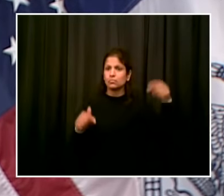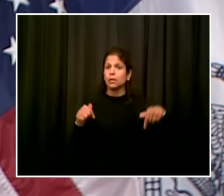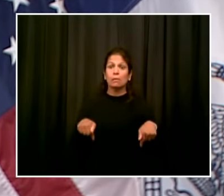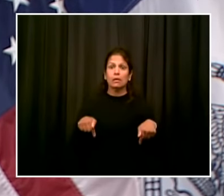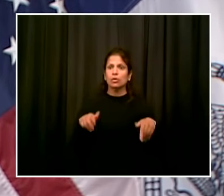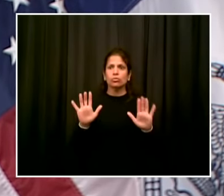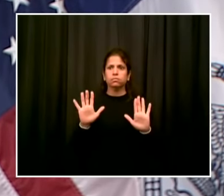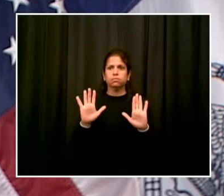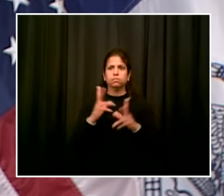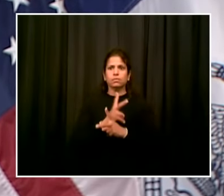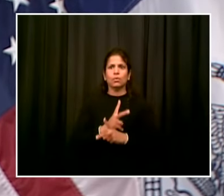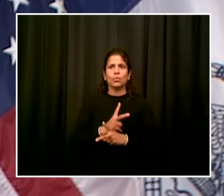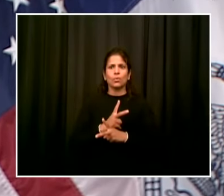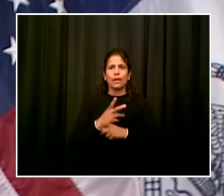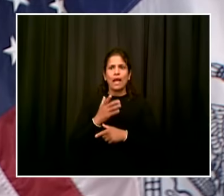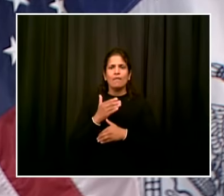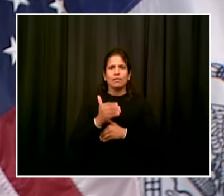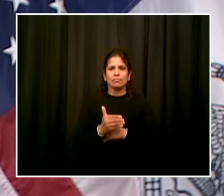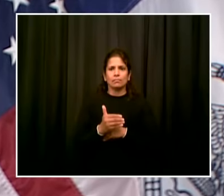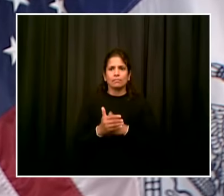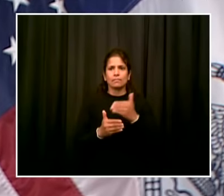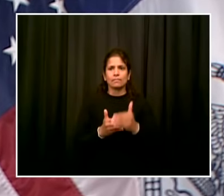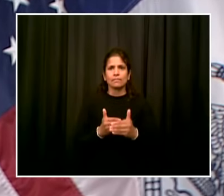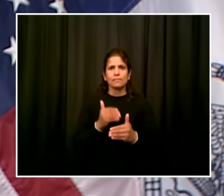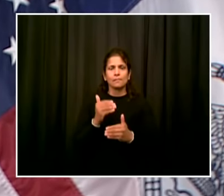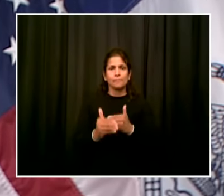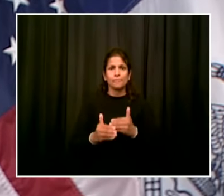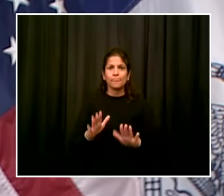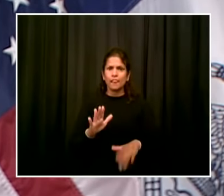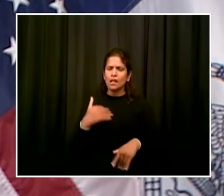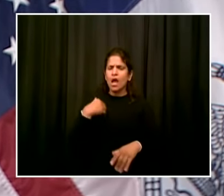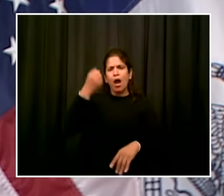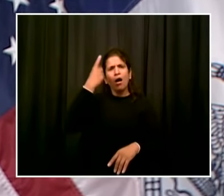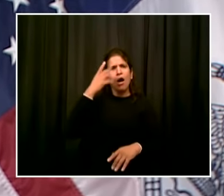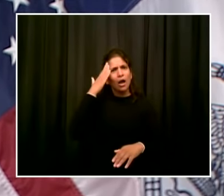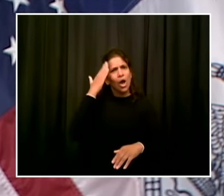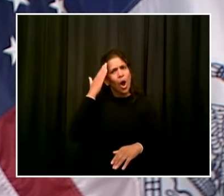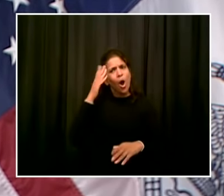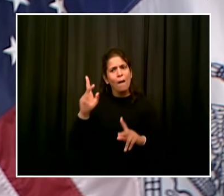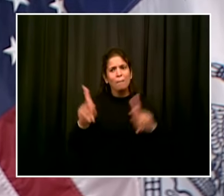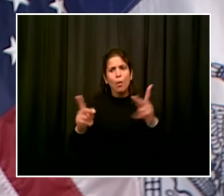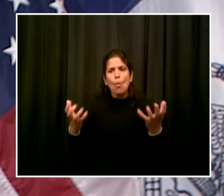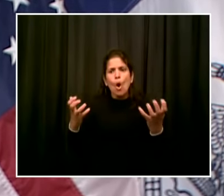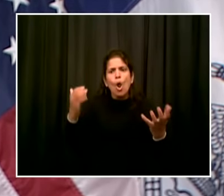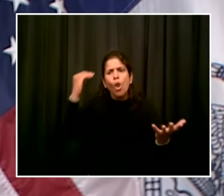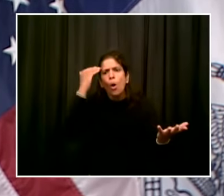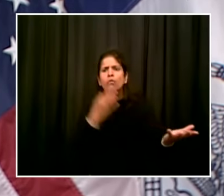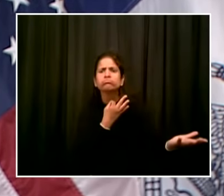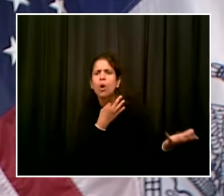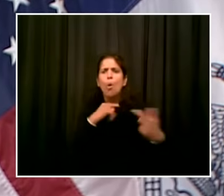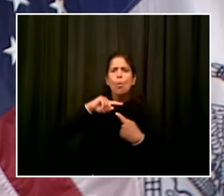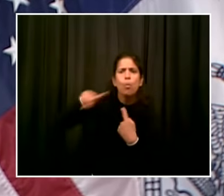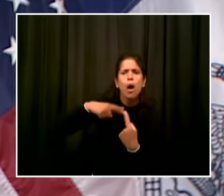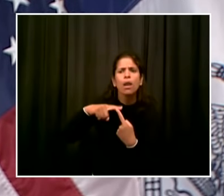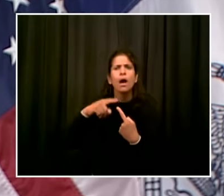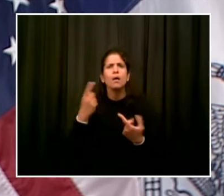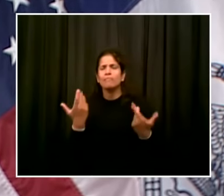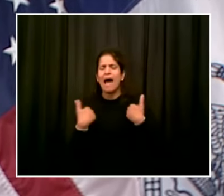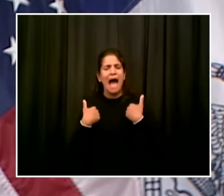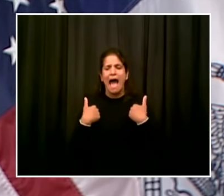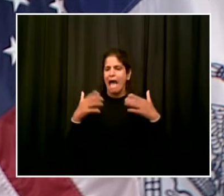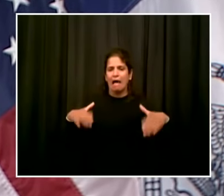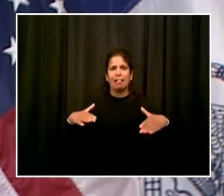need, I think it does provide us with the important understanding that we need to be very cautious because of the experience